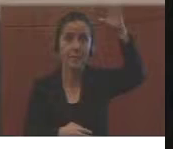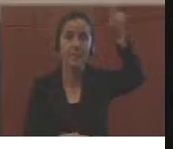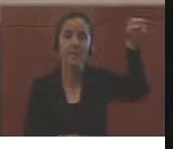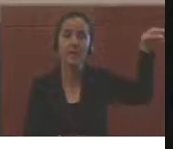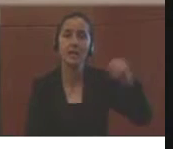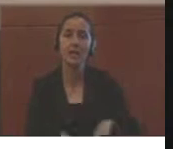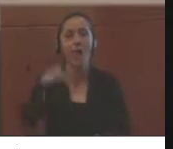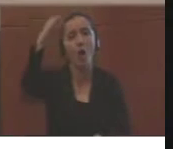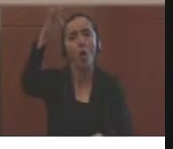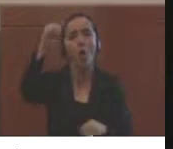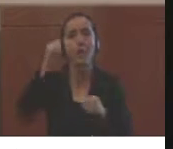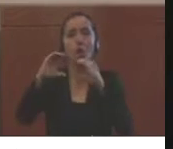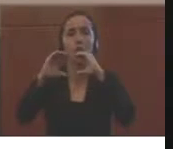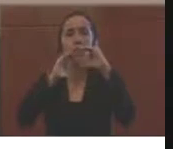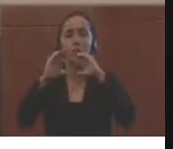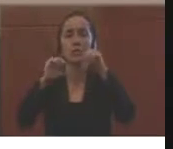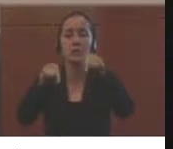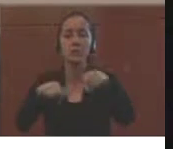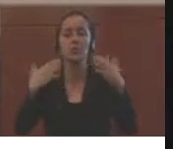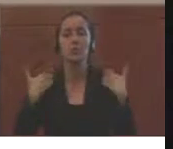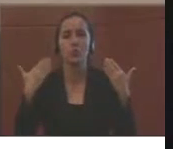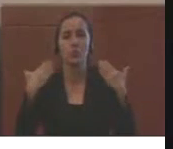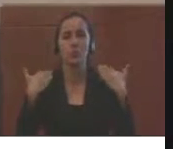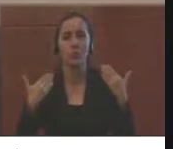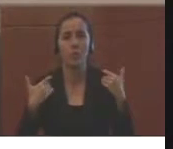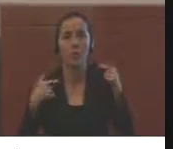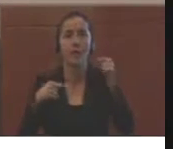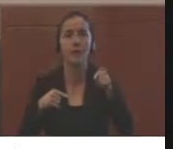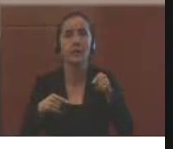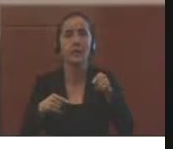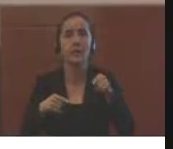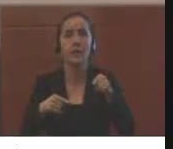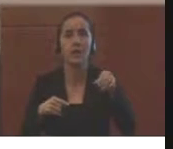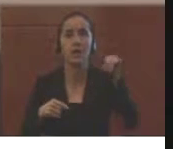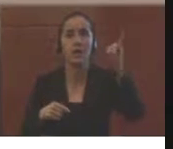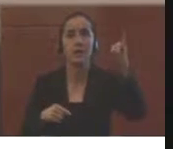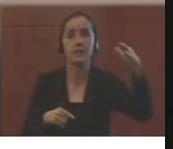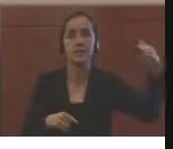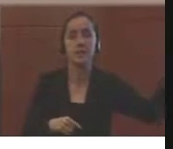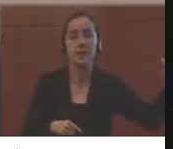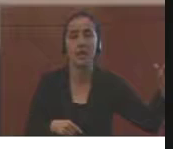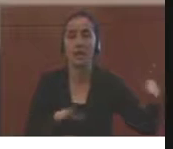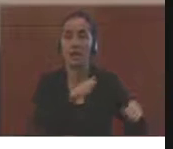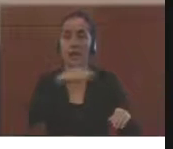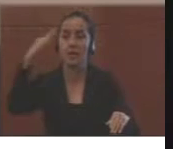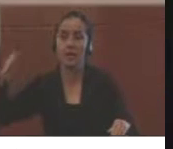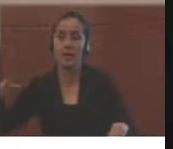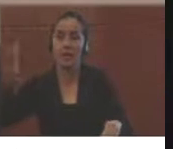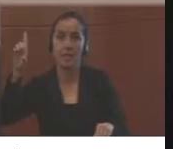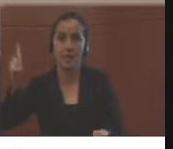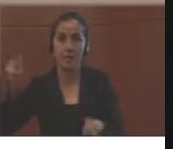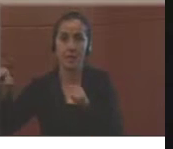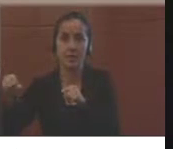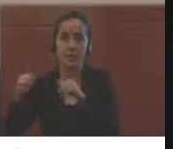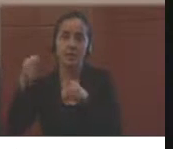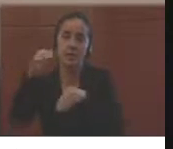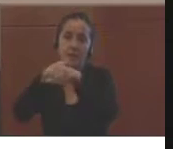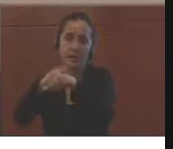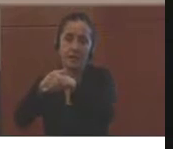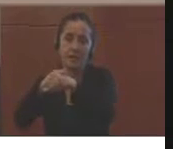projected on the screens. The communique of Guayaquil, which is to your left in English and to your